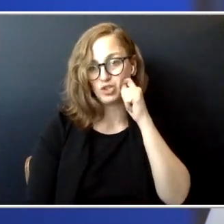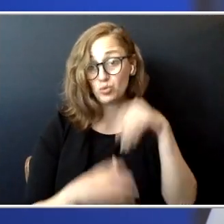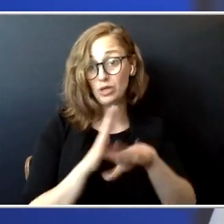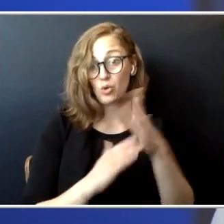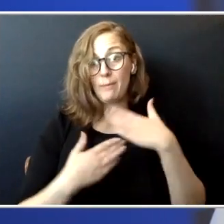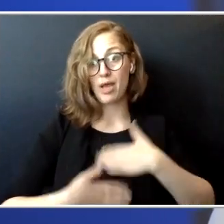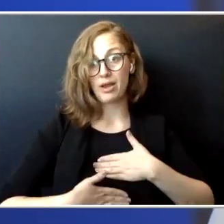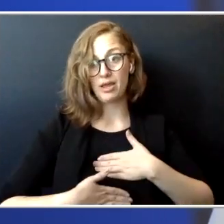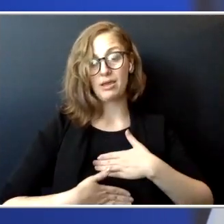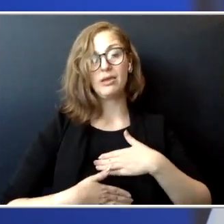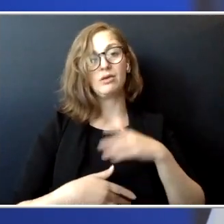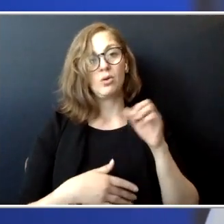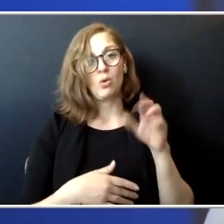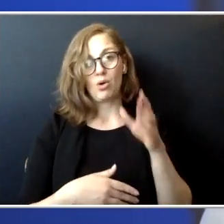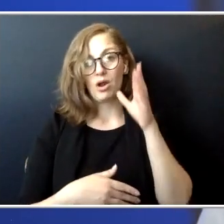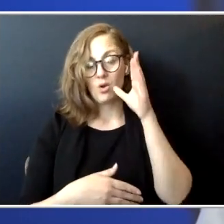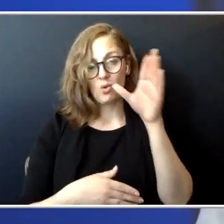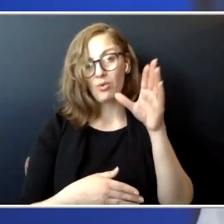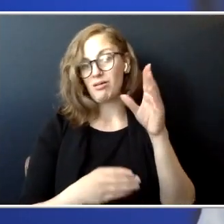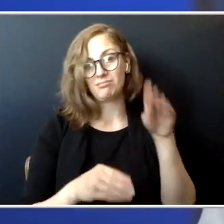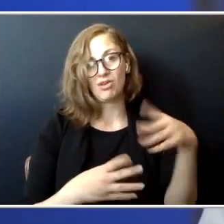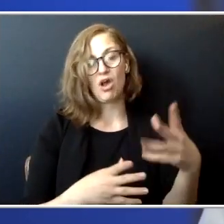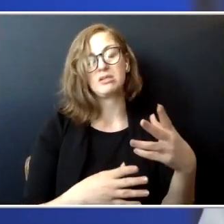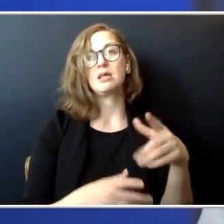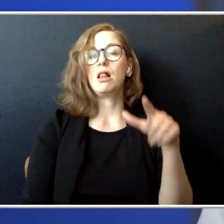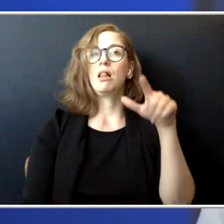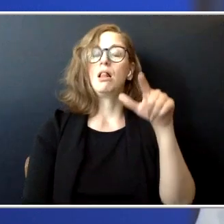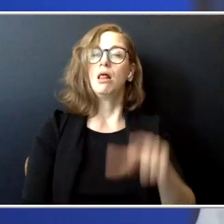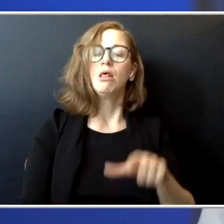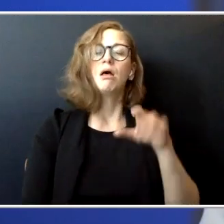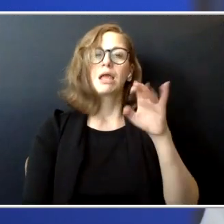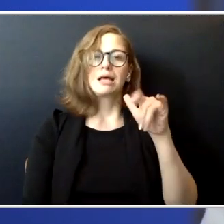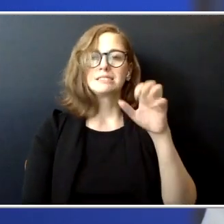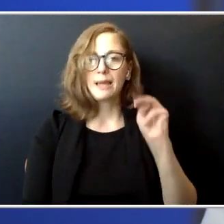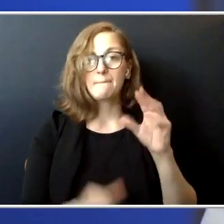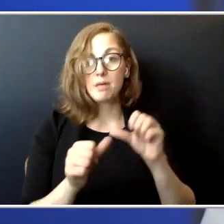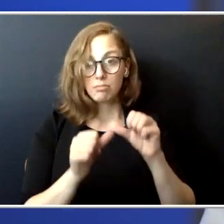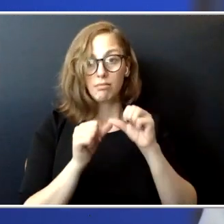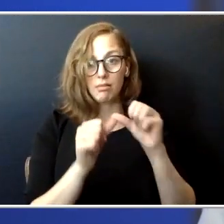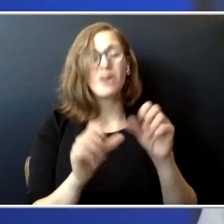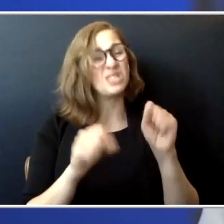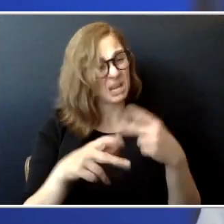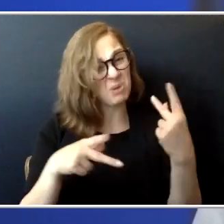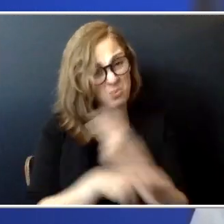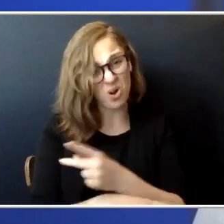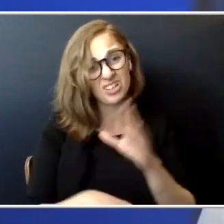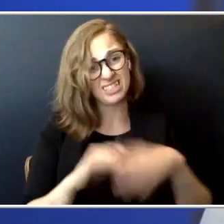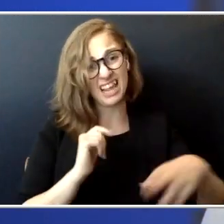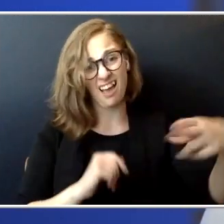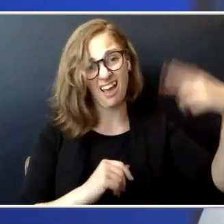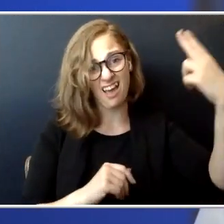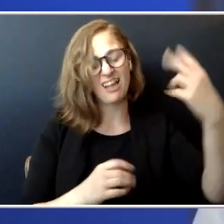honestly worse than high calcium. So we need to make sure that folks have some parathyroid tissue in there and